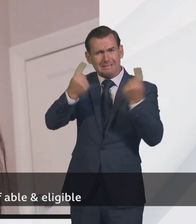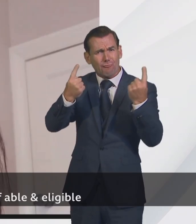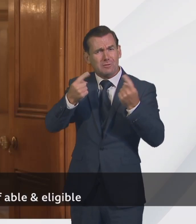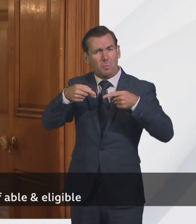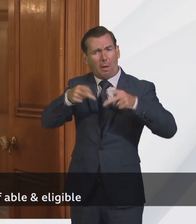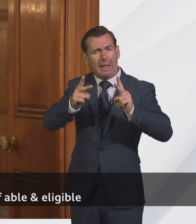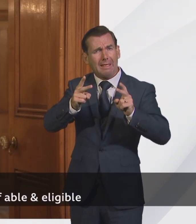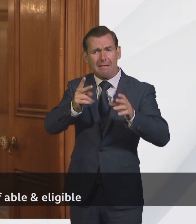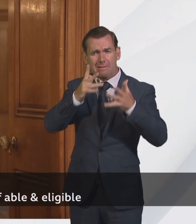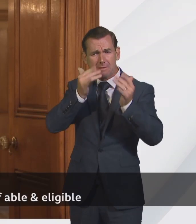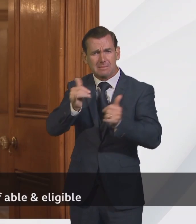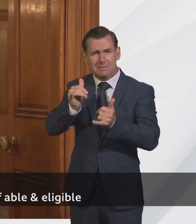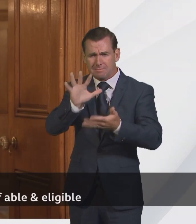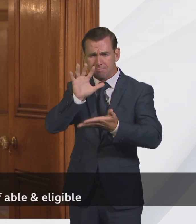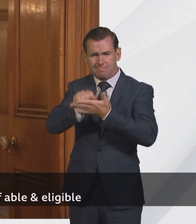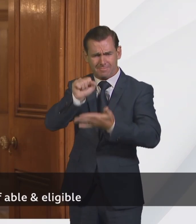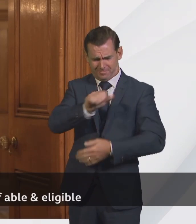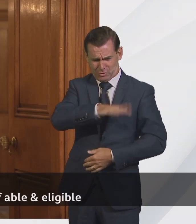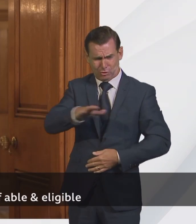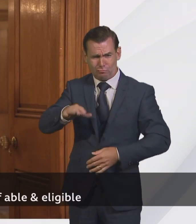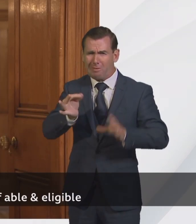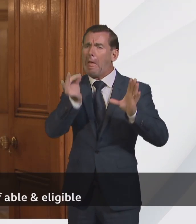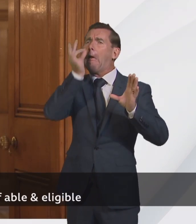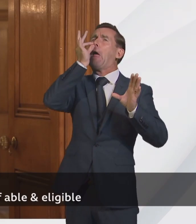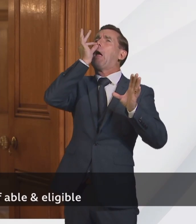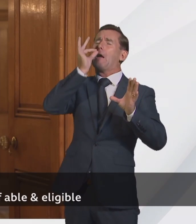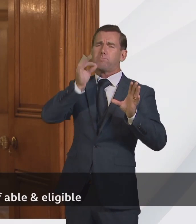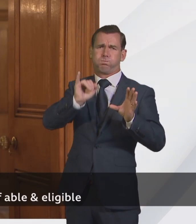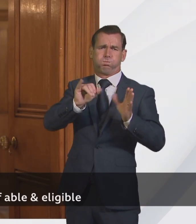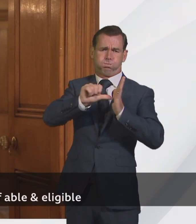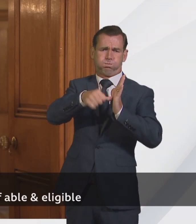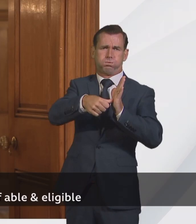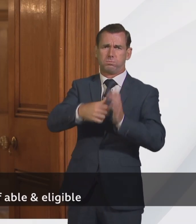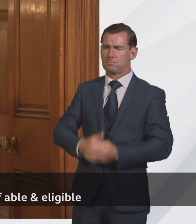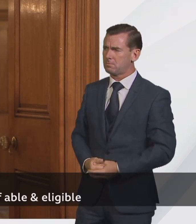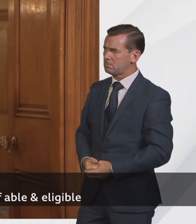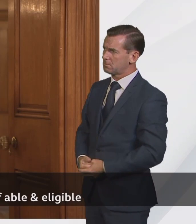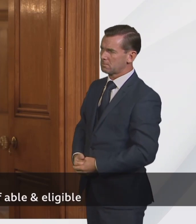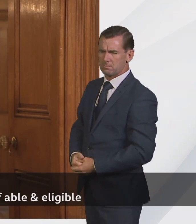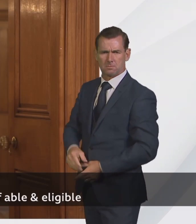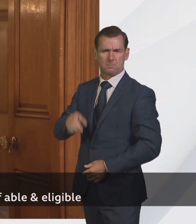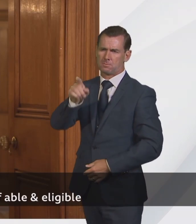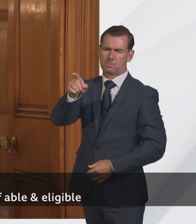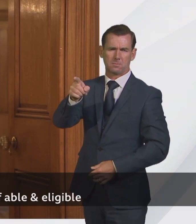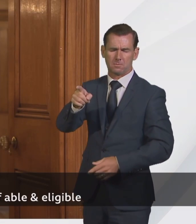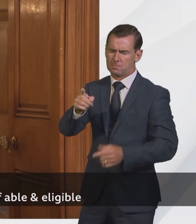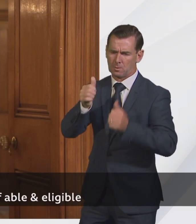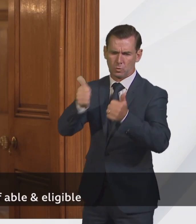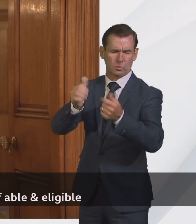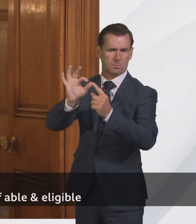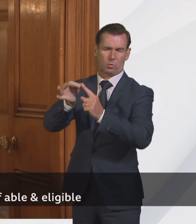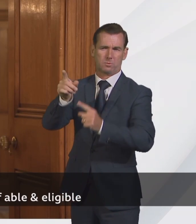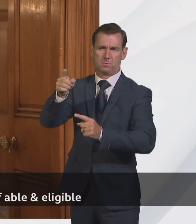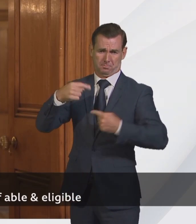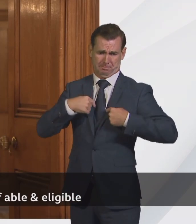children? Well, Louise, you raise an incredibly important point, and I know that sort of having two children myself,